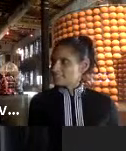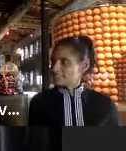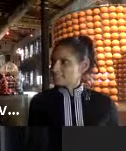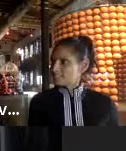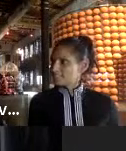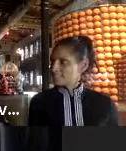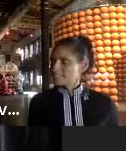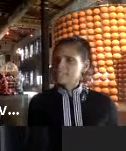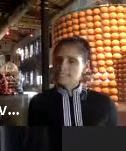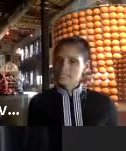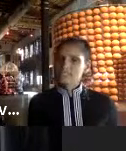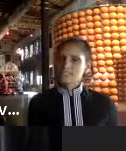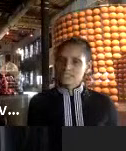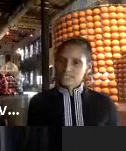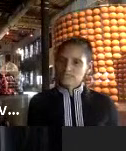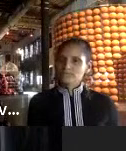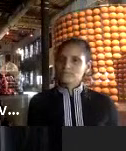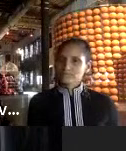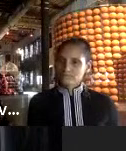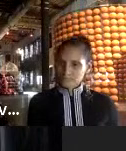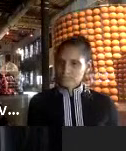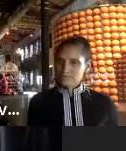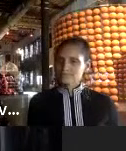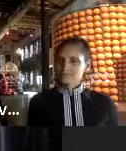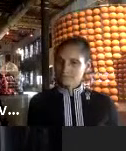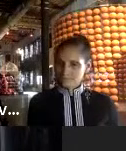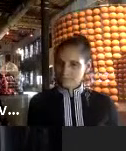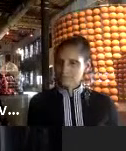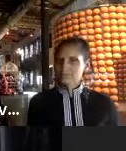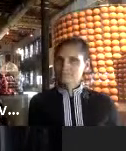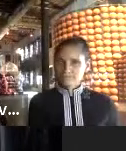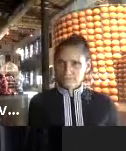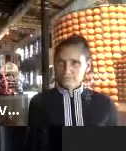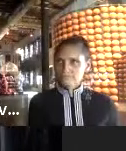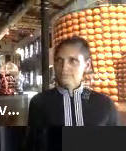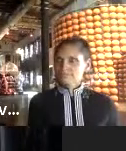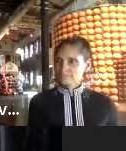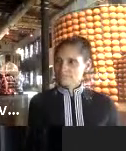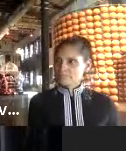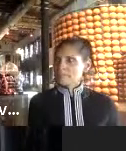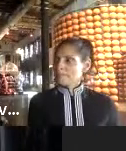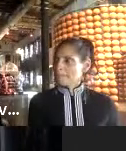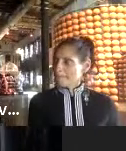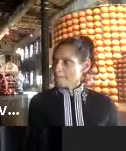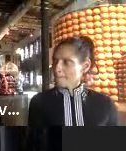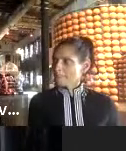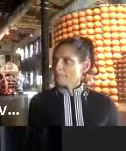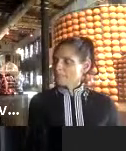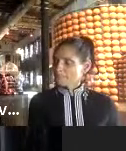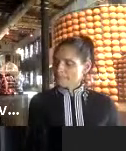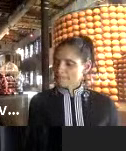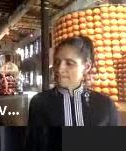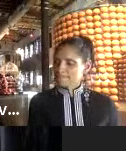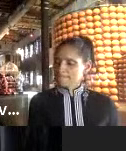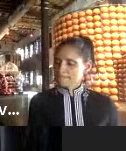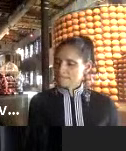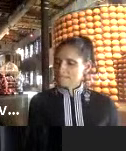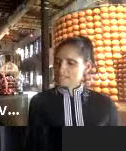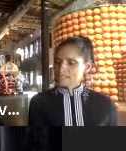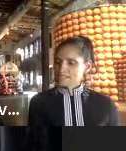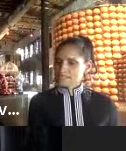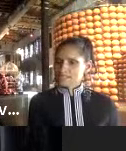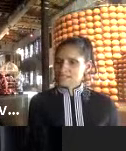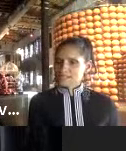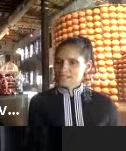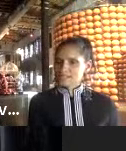space that is monumental on, in scale in its own architectural space. And we knew that the artists that